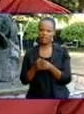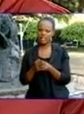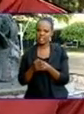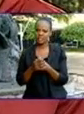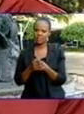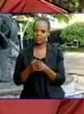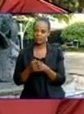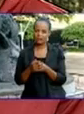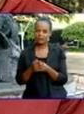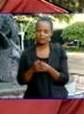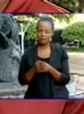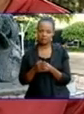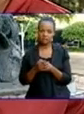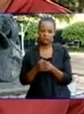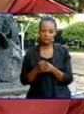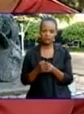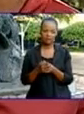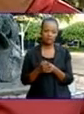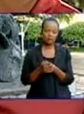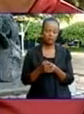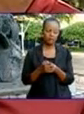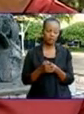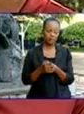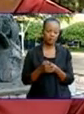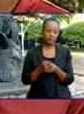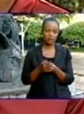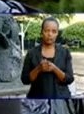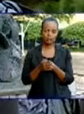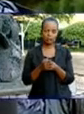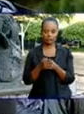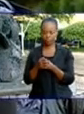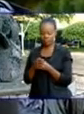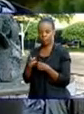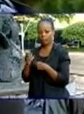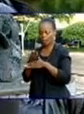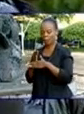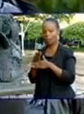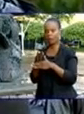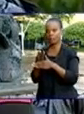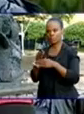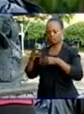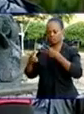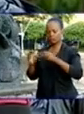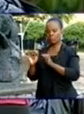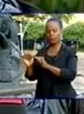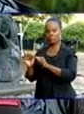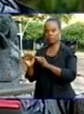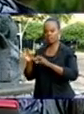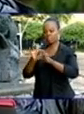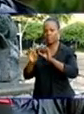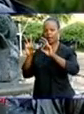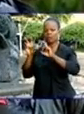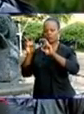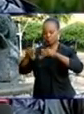at, that would be very great. Yeah. Give us an understanding of some of the cases that you work with. Obviously, there's a confidentiality agreement